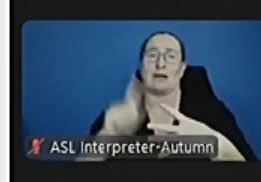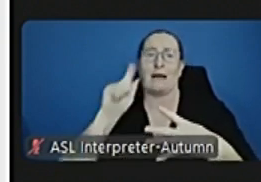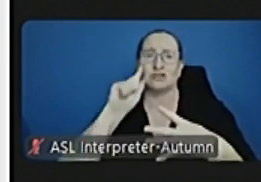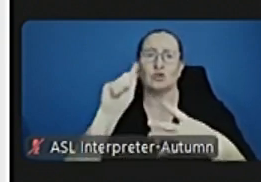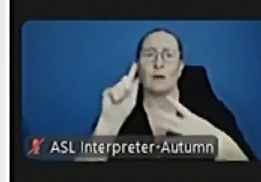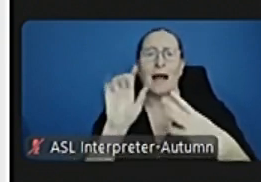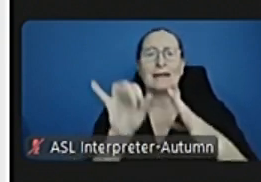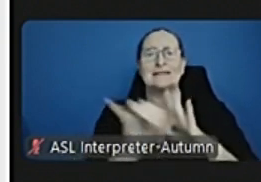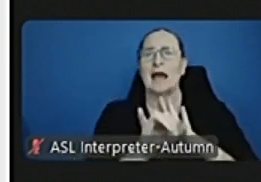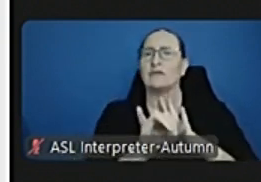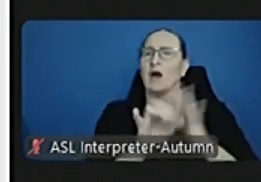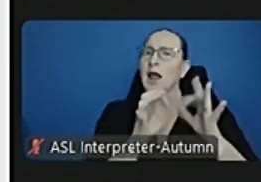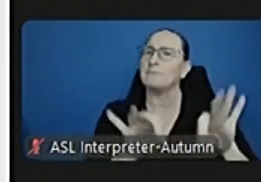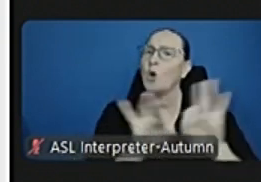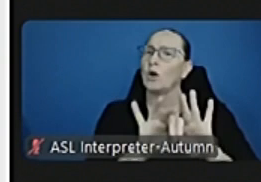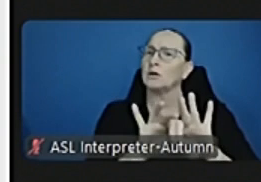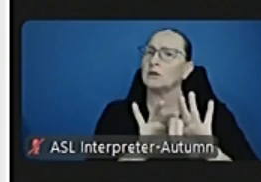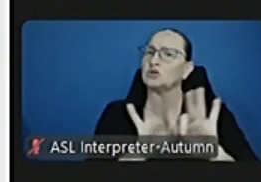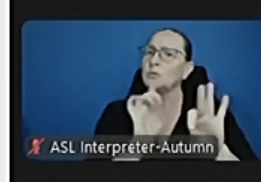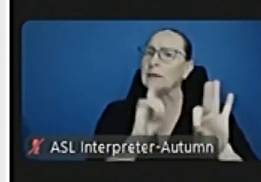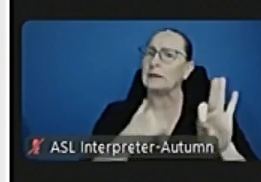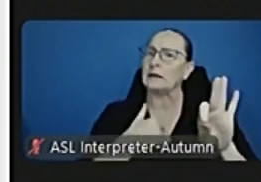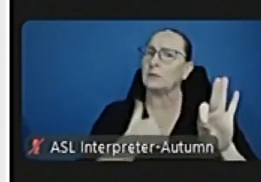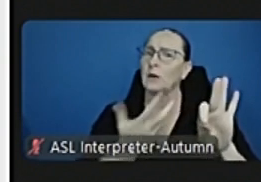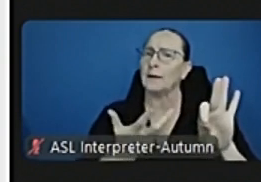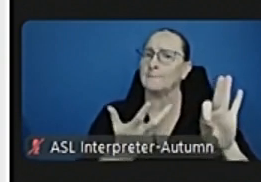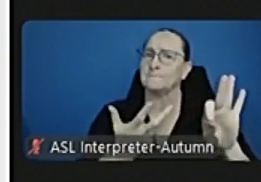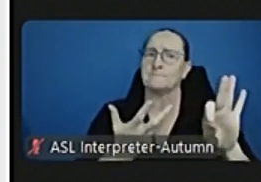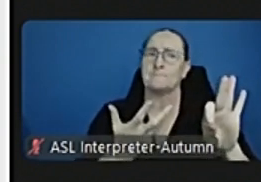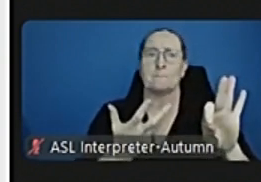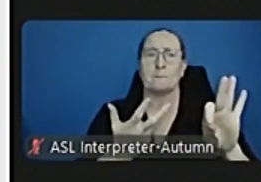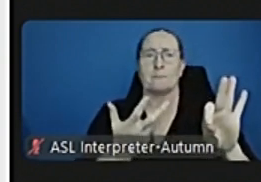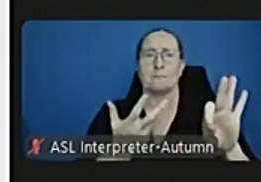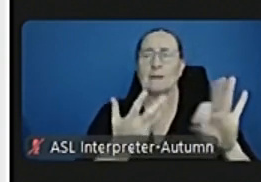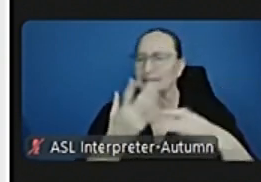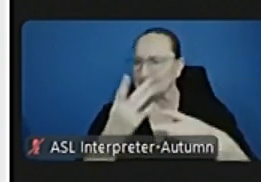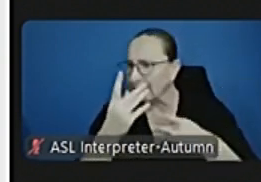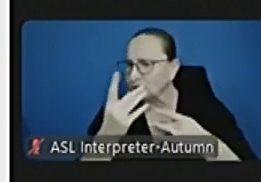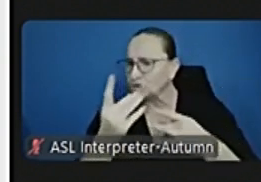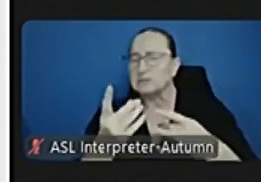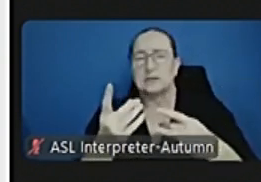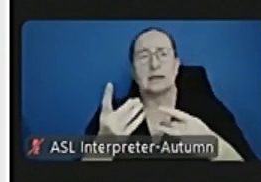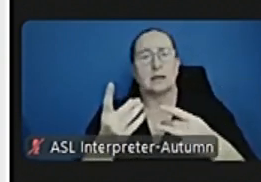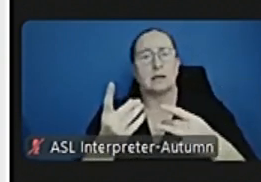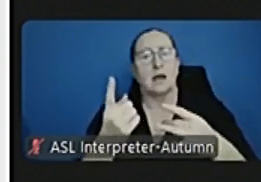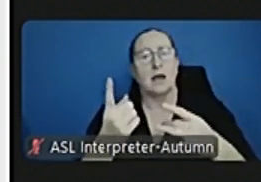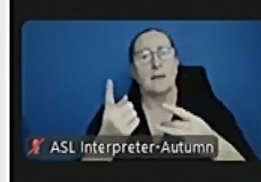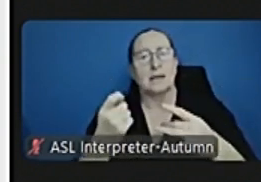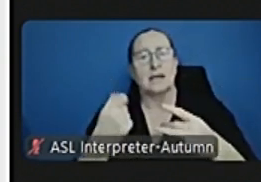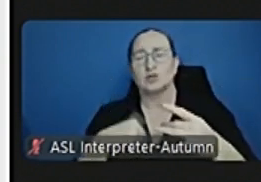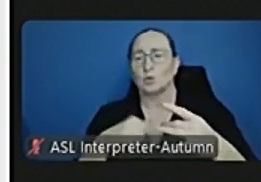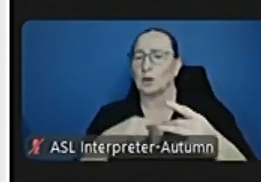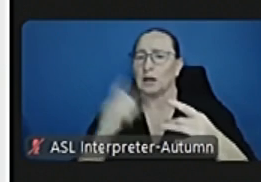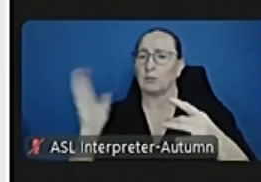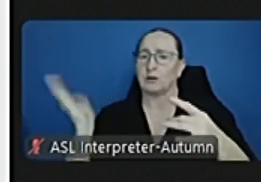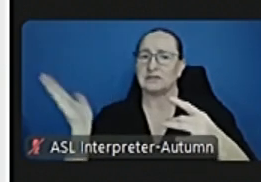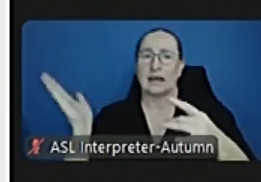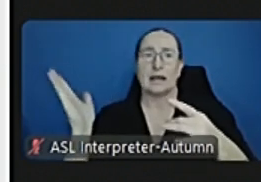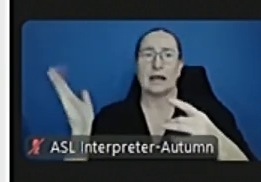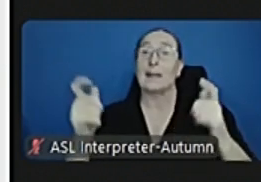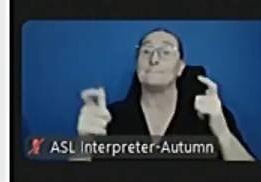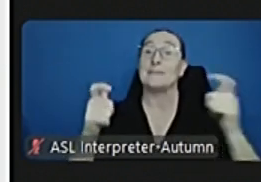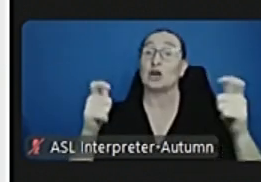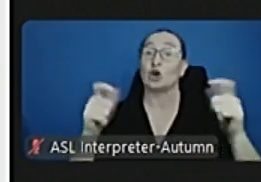what matters. What matters to me? It's interesting because we were presenting this at a larger group